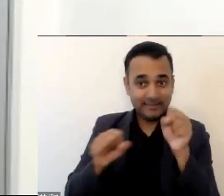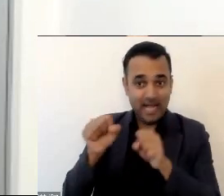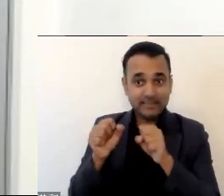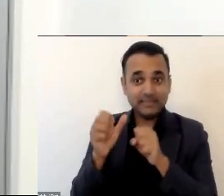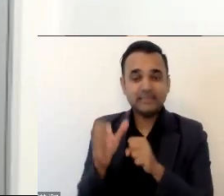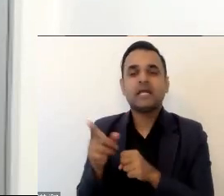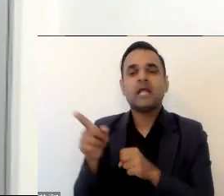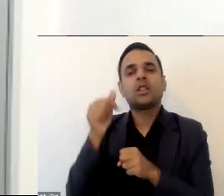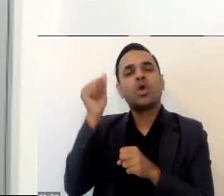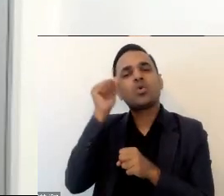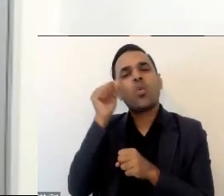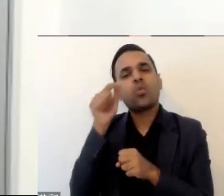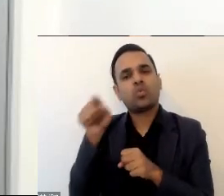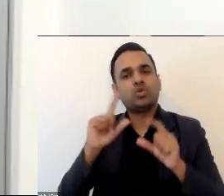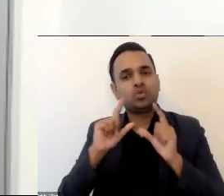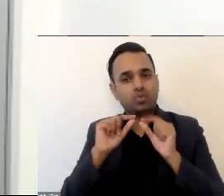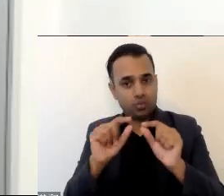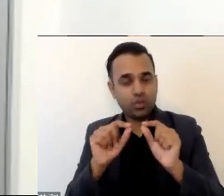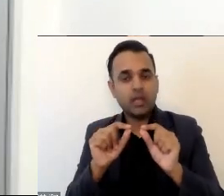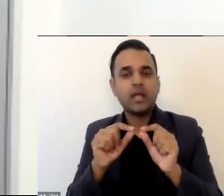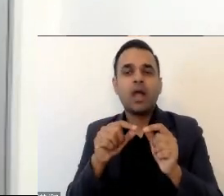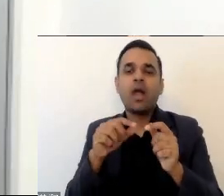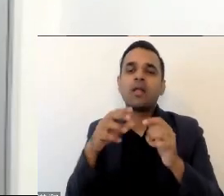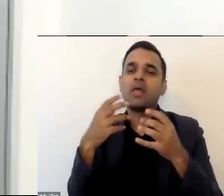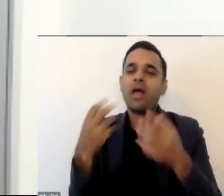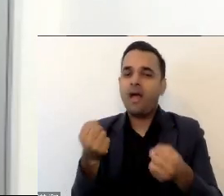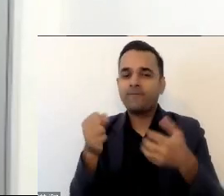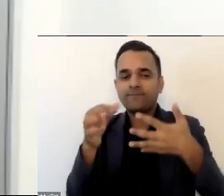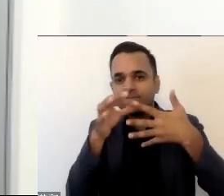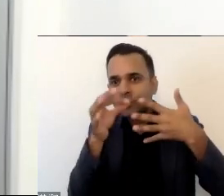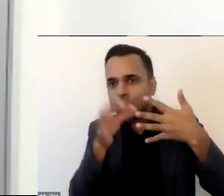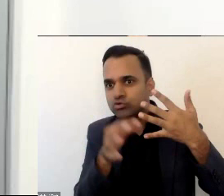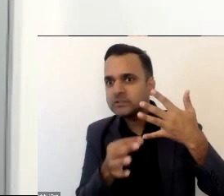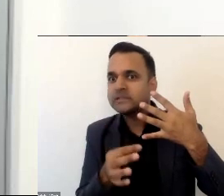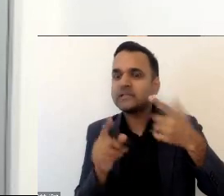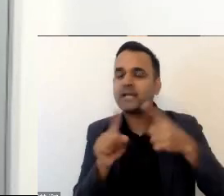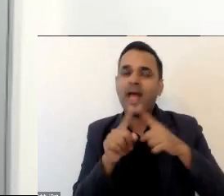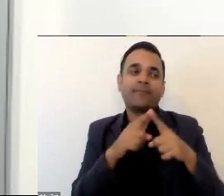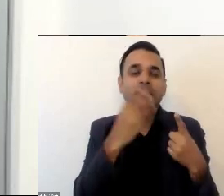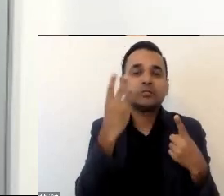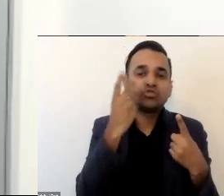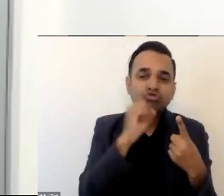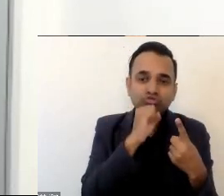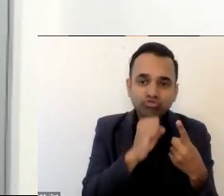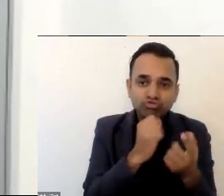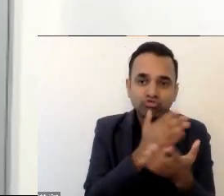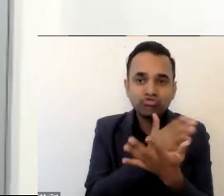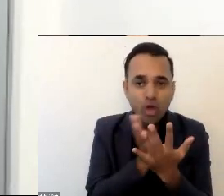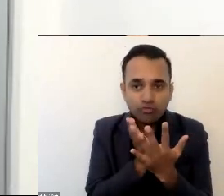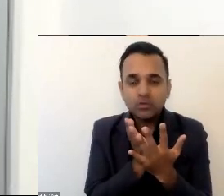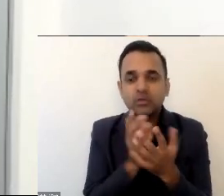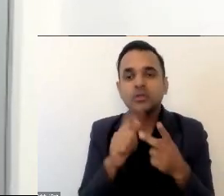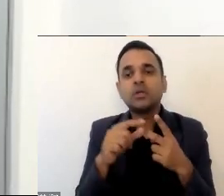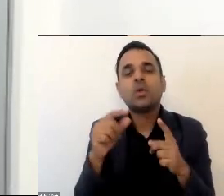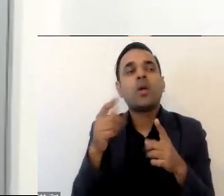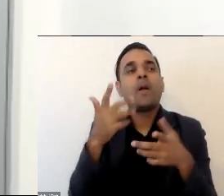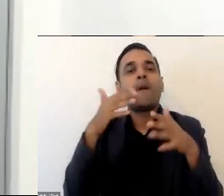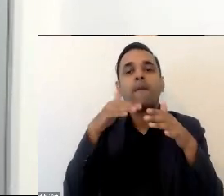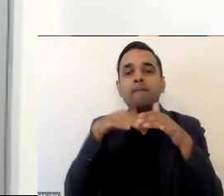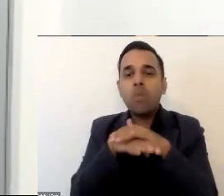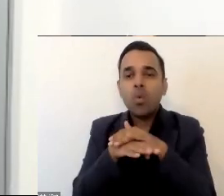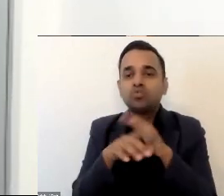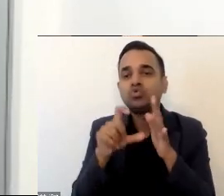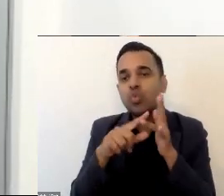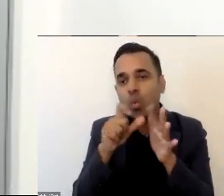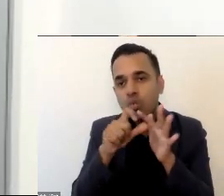credit rating. And so the electricity company is able to look at this big data